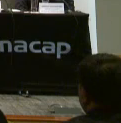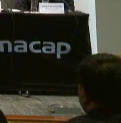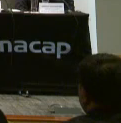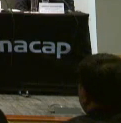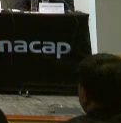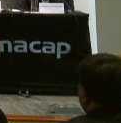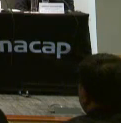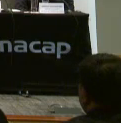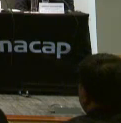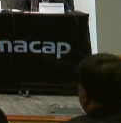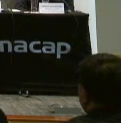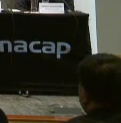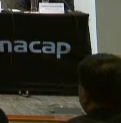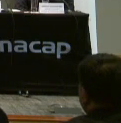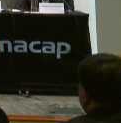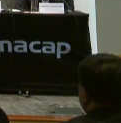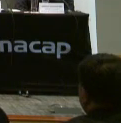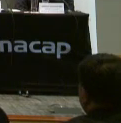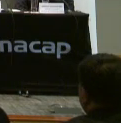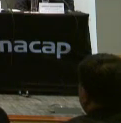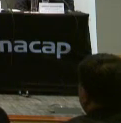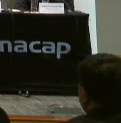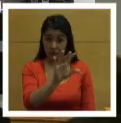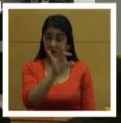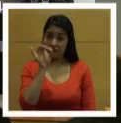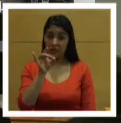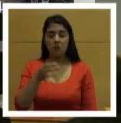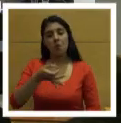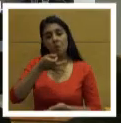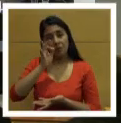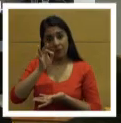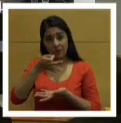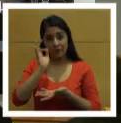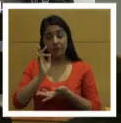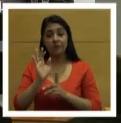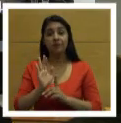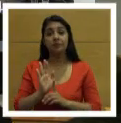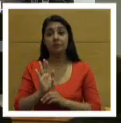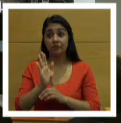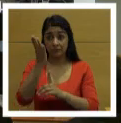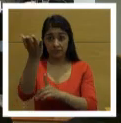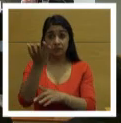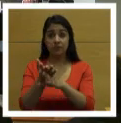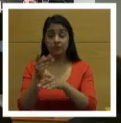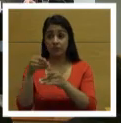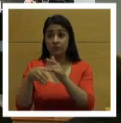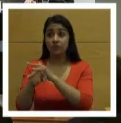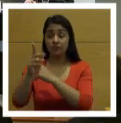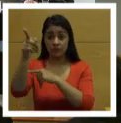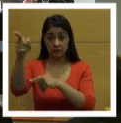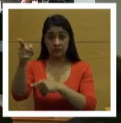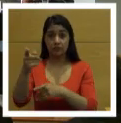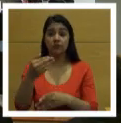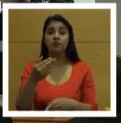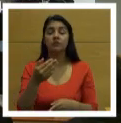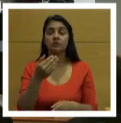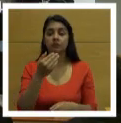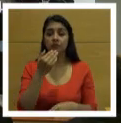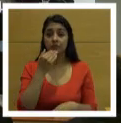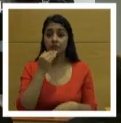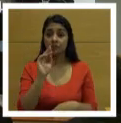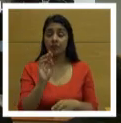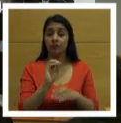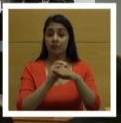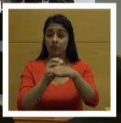Con agrado, invitamos a todos los asistentes a un coffee break que se encuentra a su disposición en el acceso a este auditorio, haciendo presente que el segundo bloque